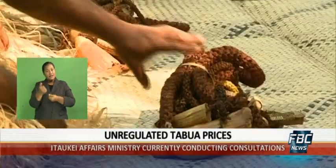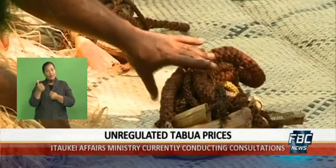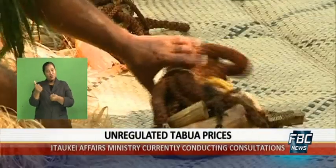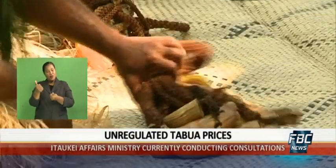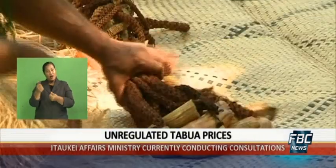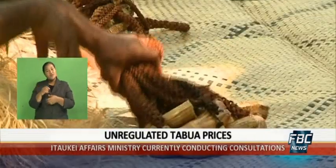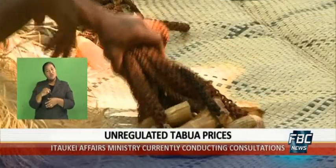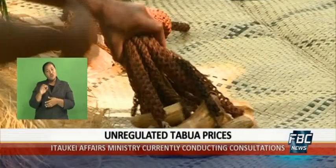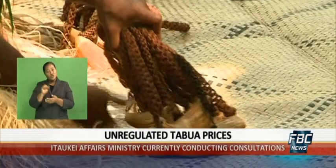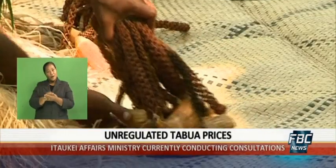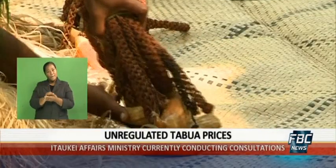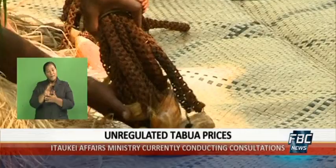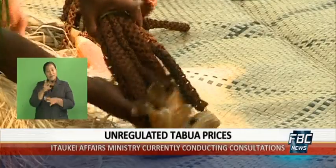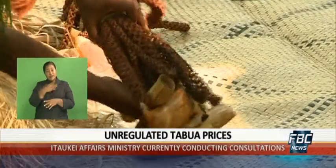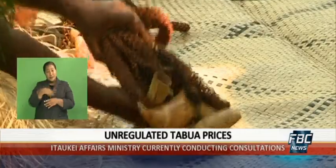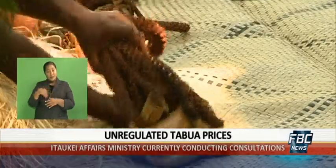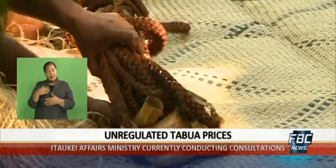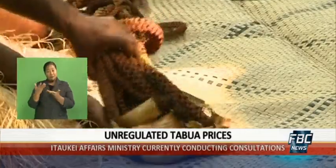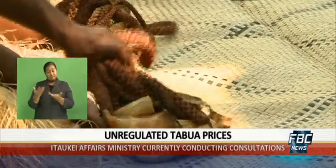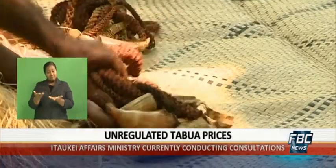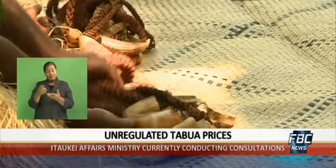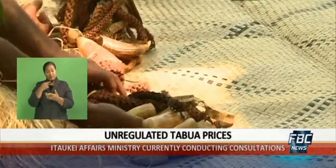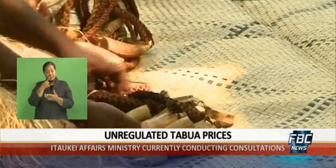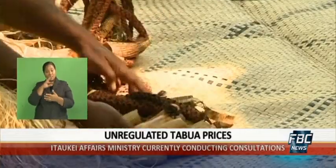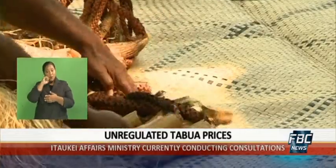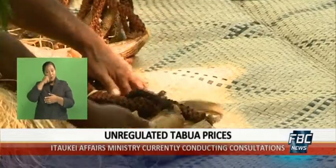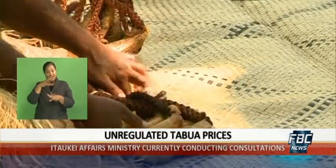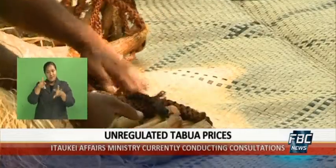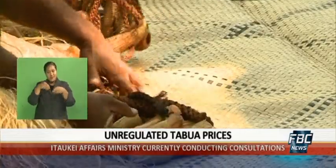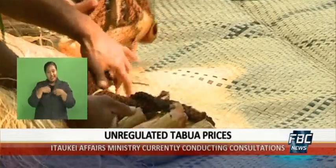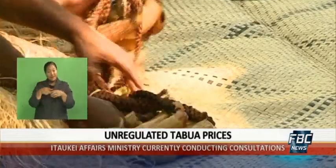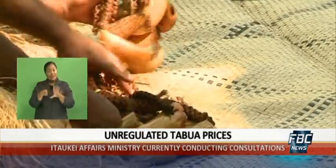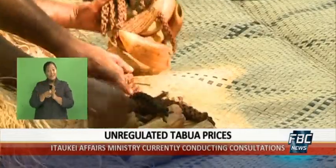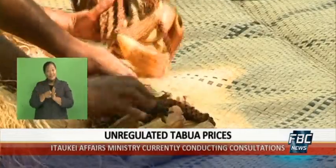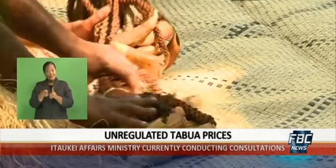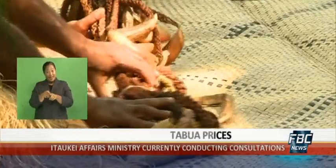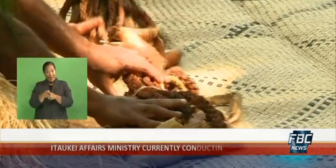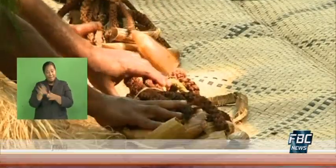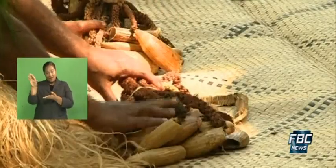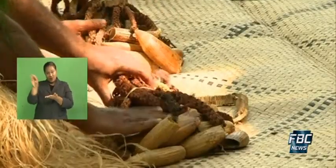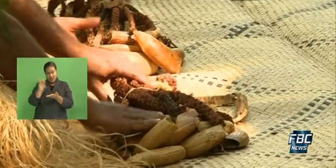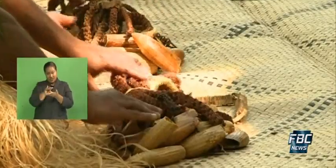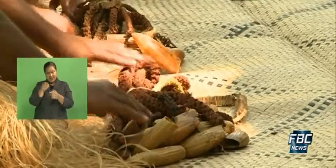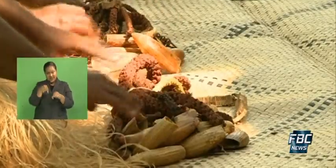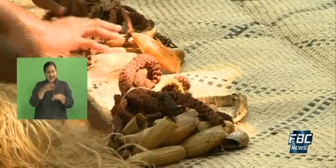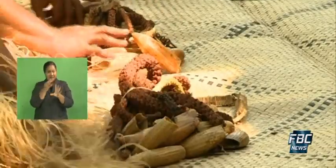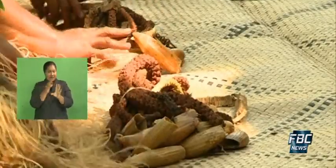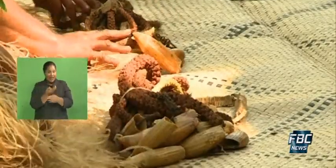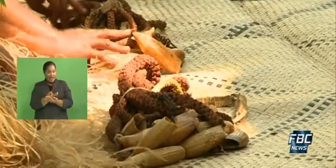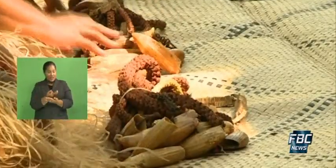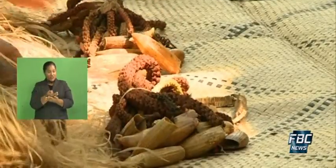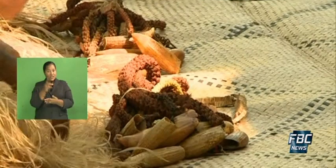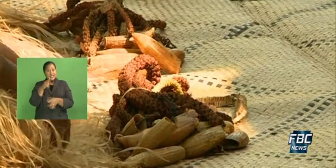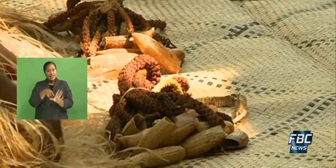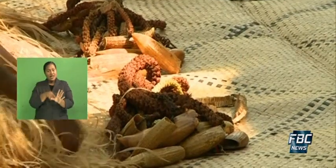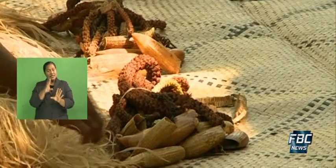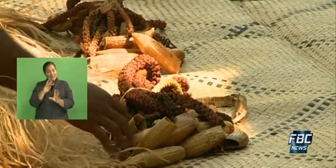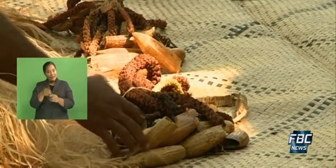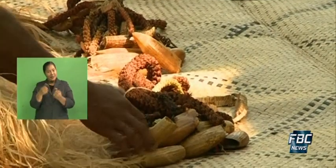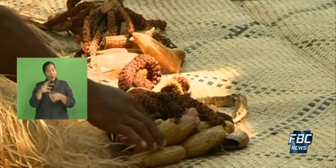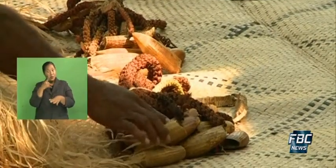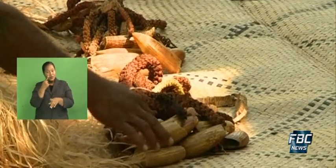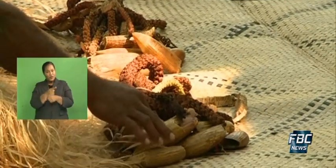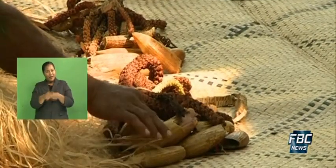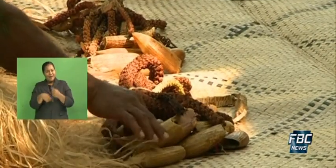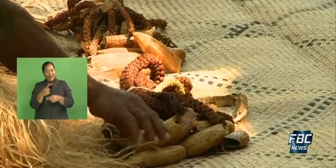The ministry is optimistic they will receive the same allocation in this financial year, something that will be revealed in tonight's National